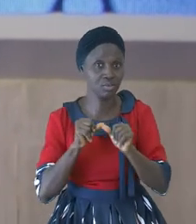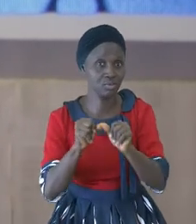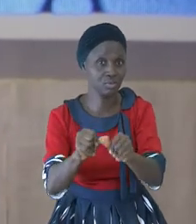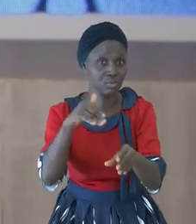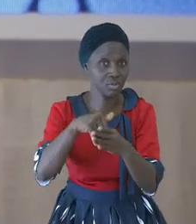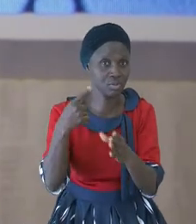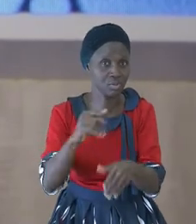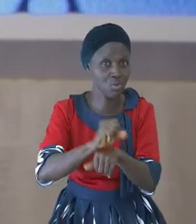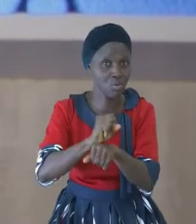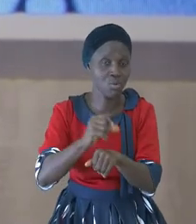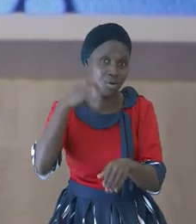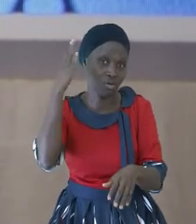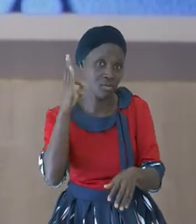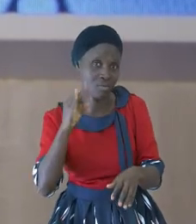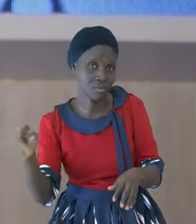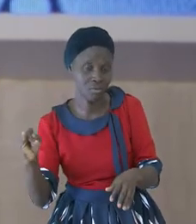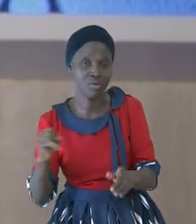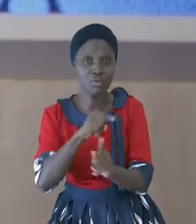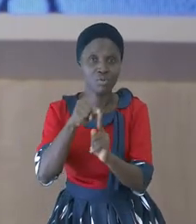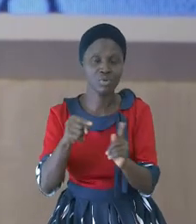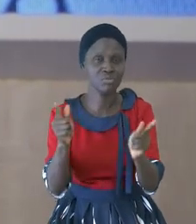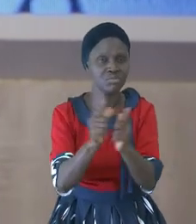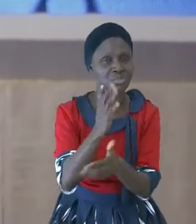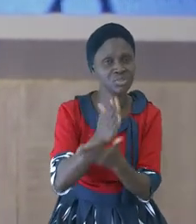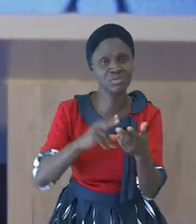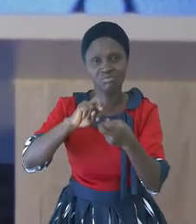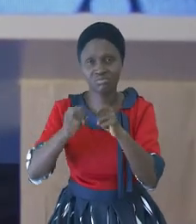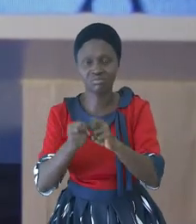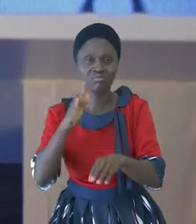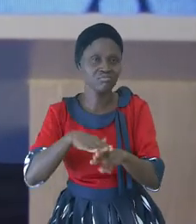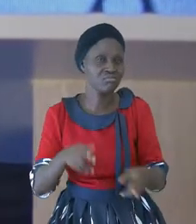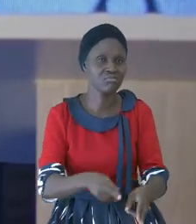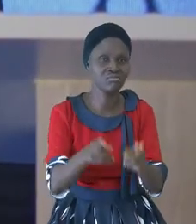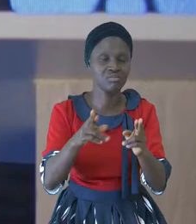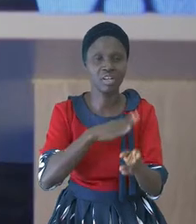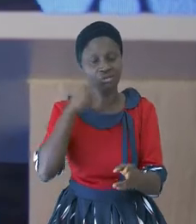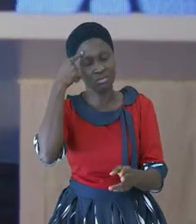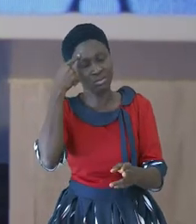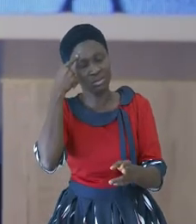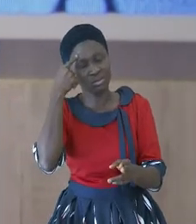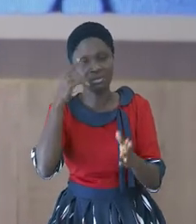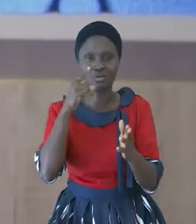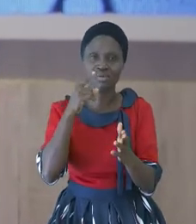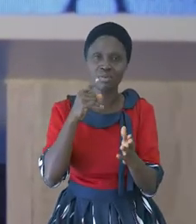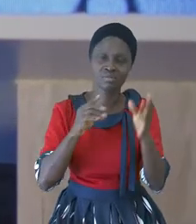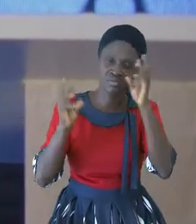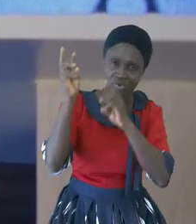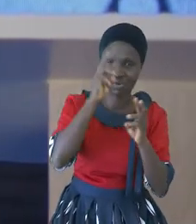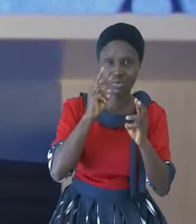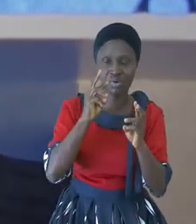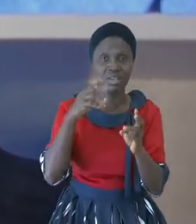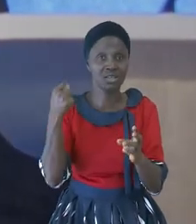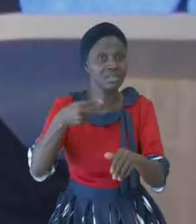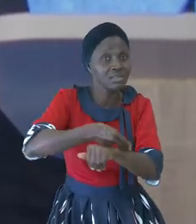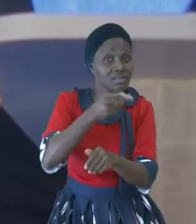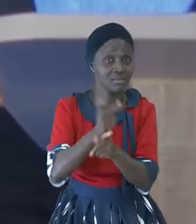across a kind of a crossroad, and you say, what am I going to do? The shepherd will show up. You say, I am here.